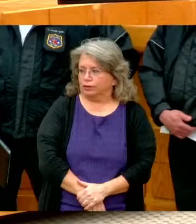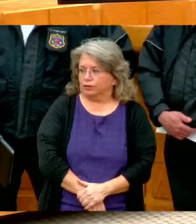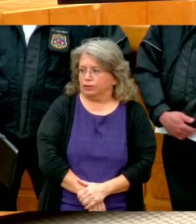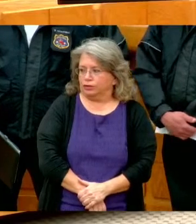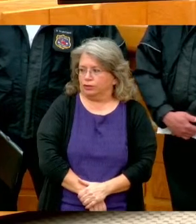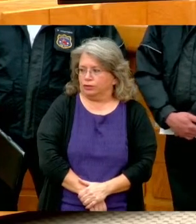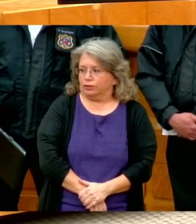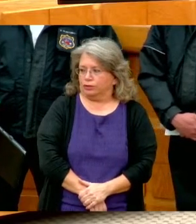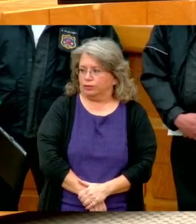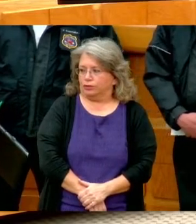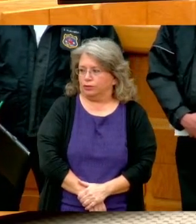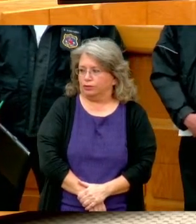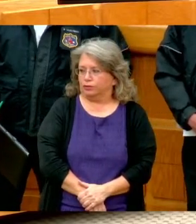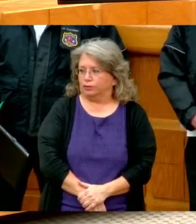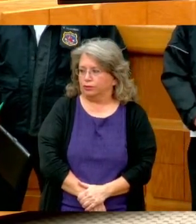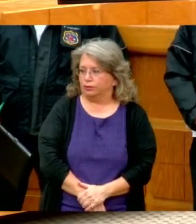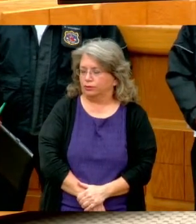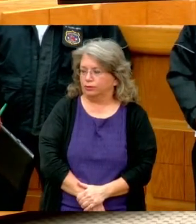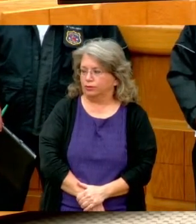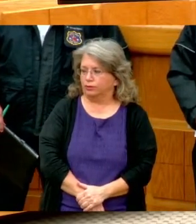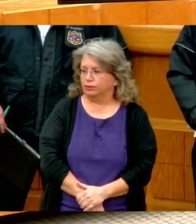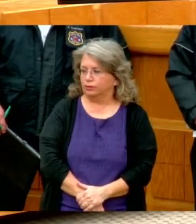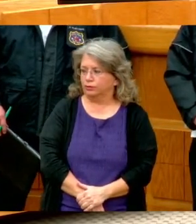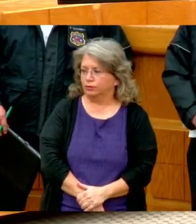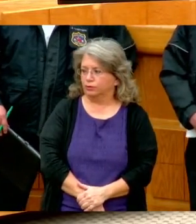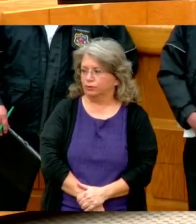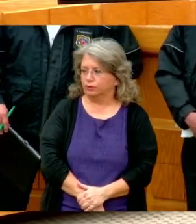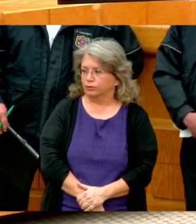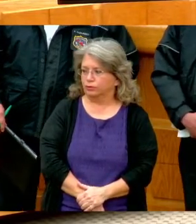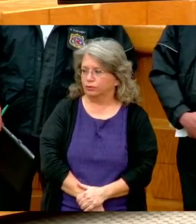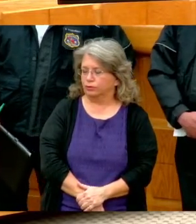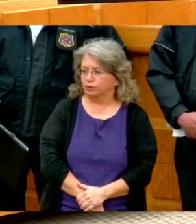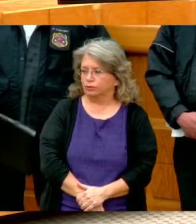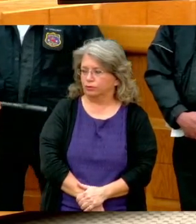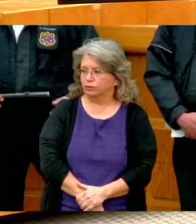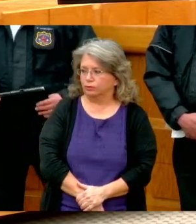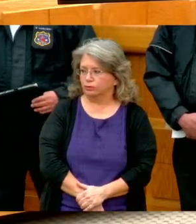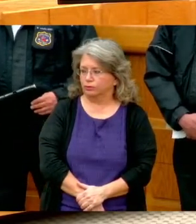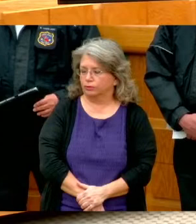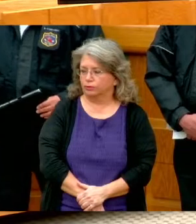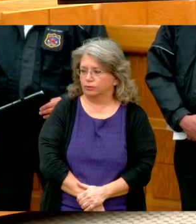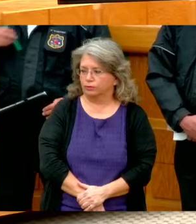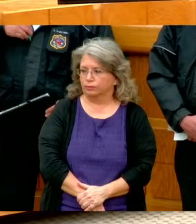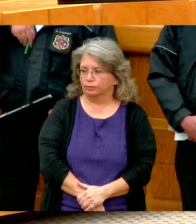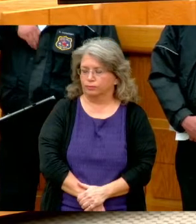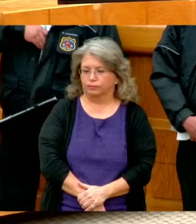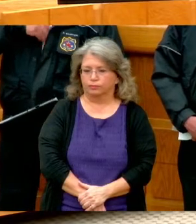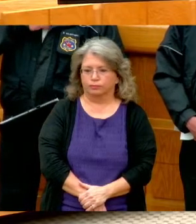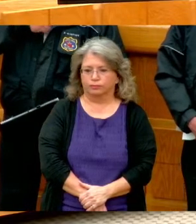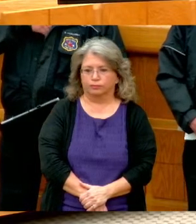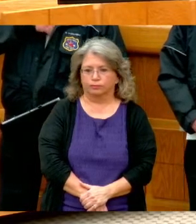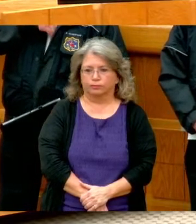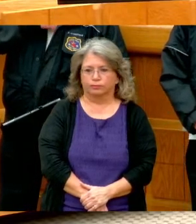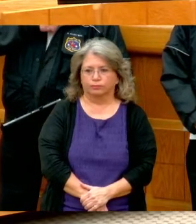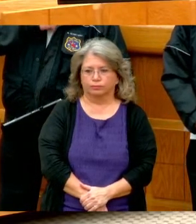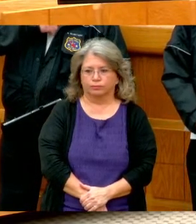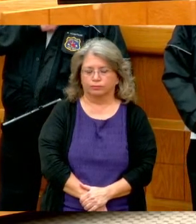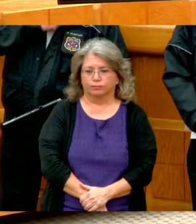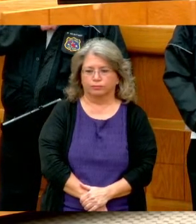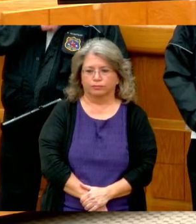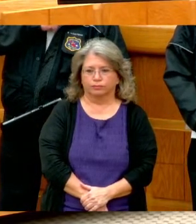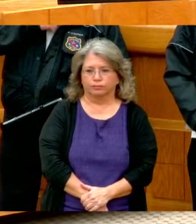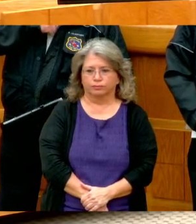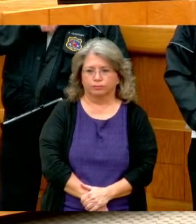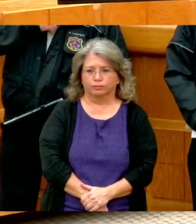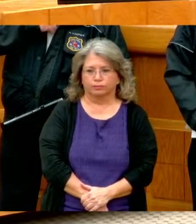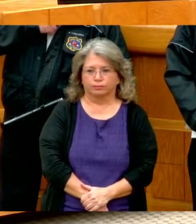o 18 con enfermedades crónicas. Se comenzará con aquellas personas que ya están registradas para recibir servicios en los lugares, en los centros